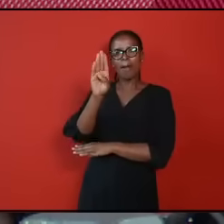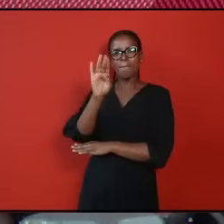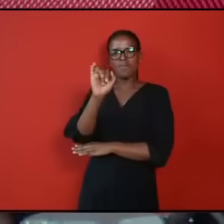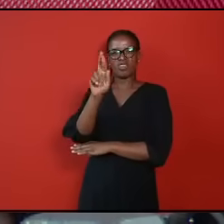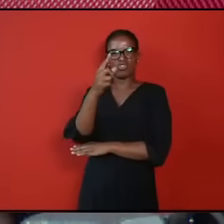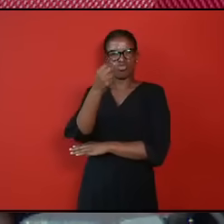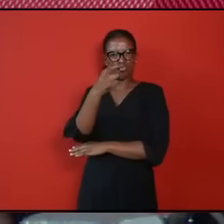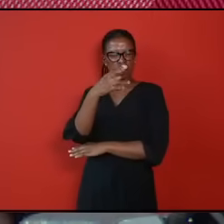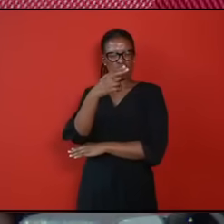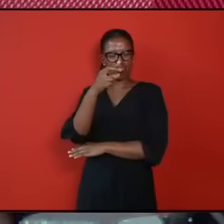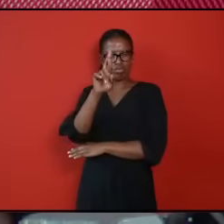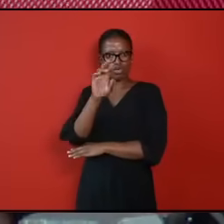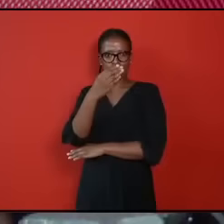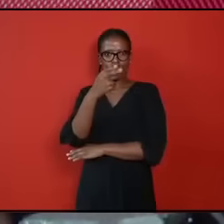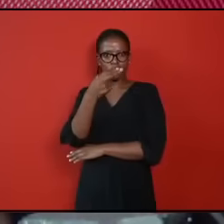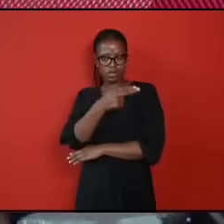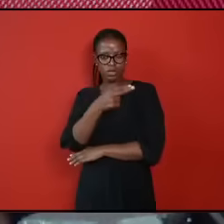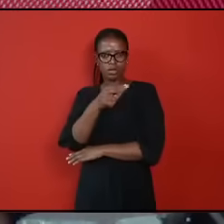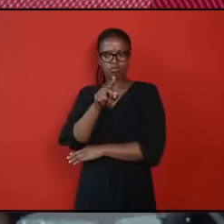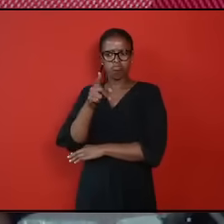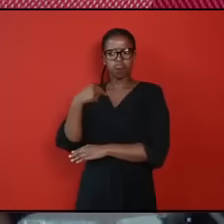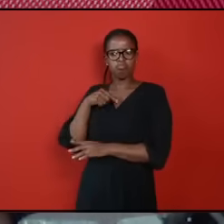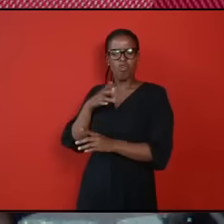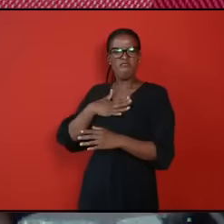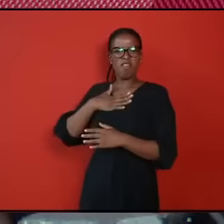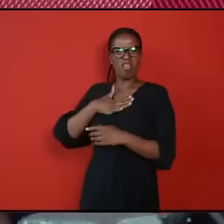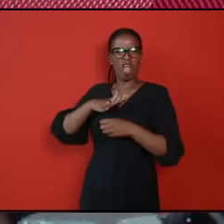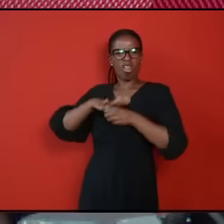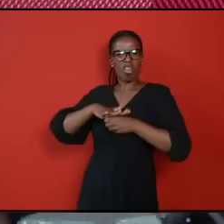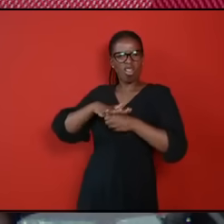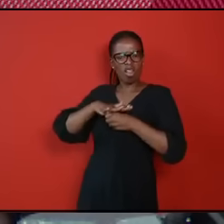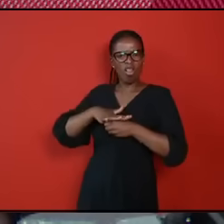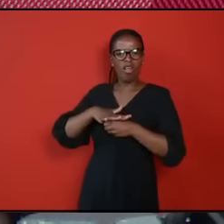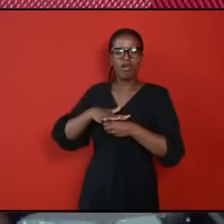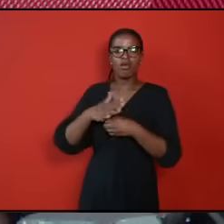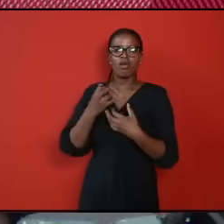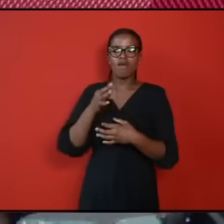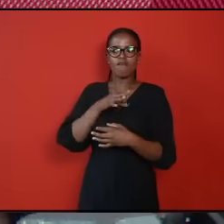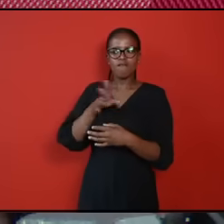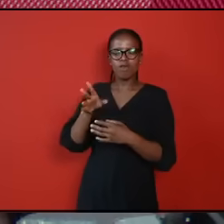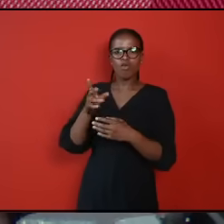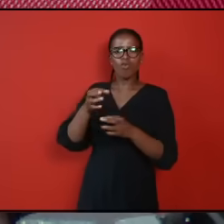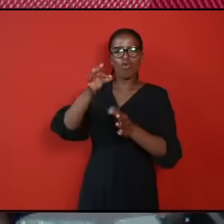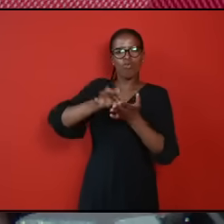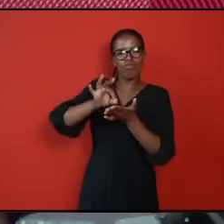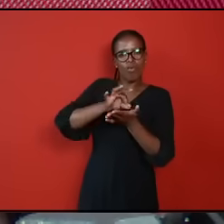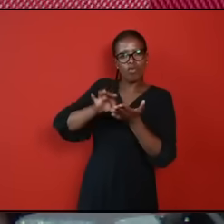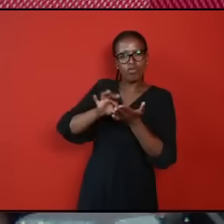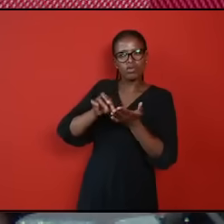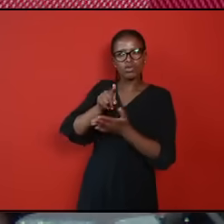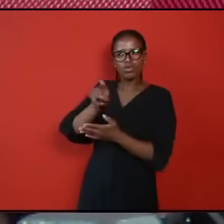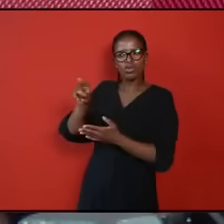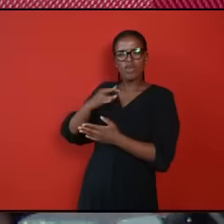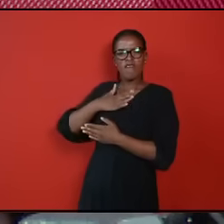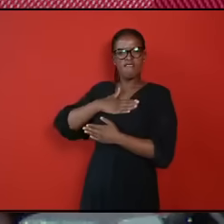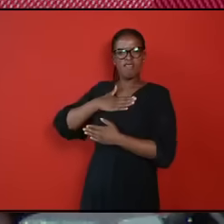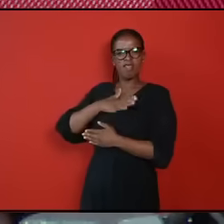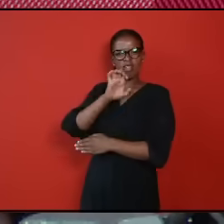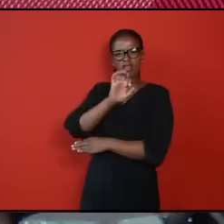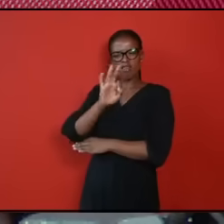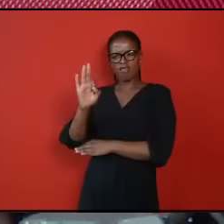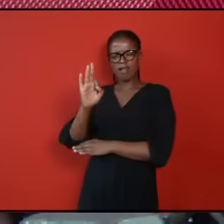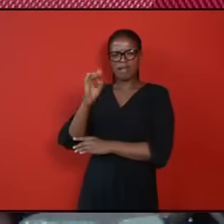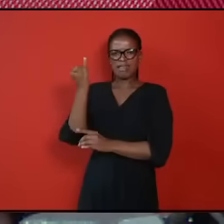discrepancies, especially in your voting district as well, where you cast your vote. Do you feel the EFF is